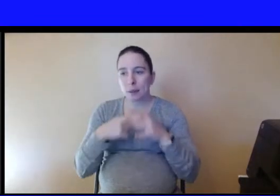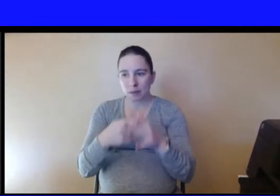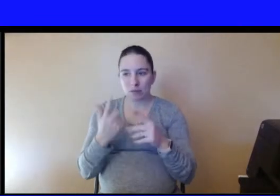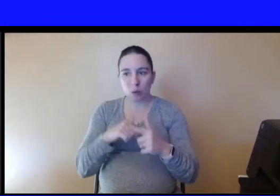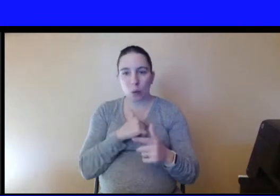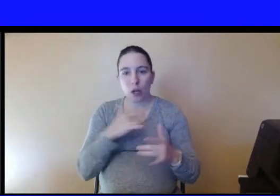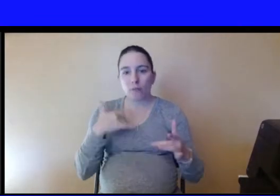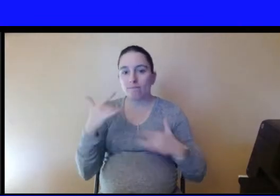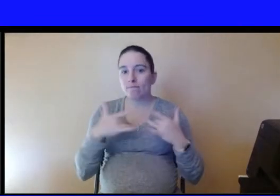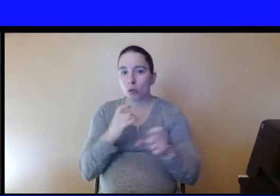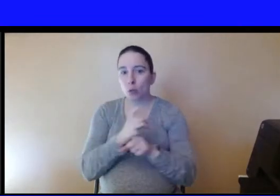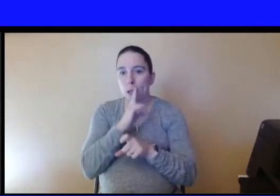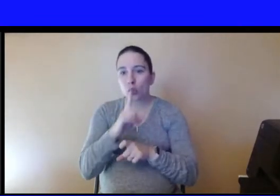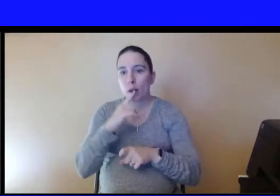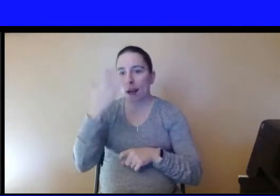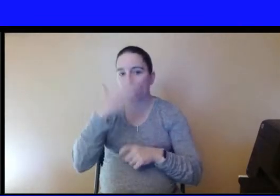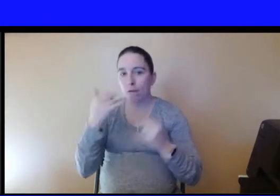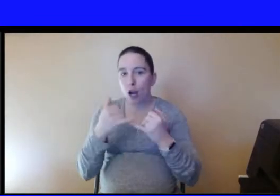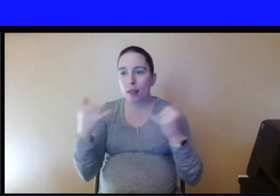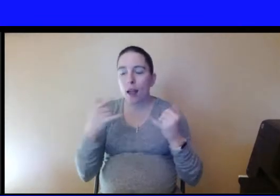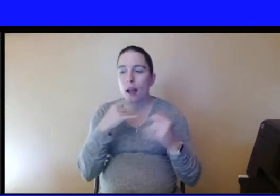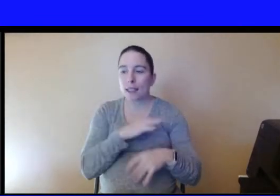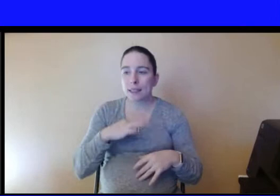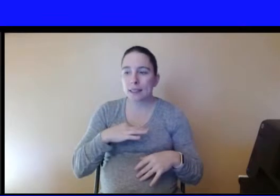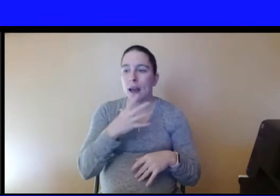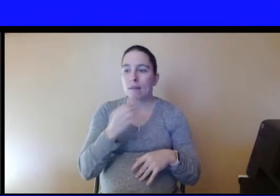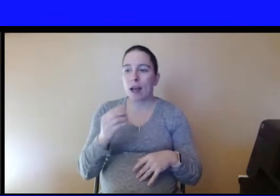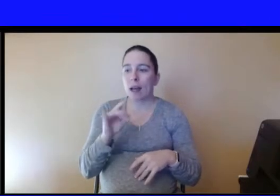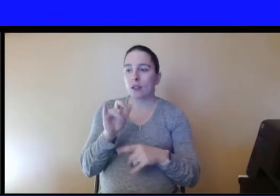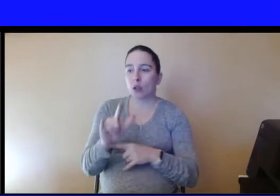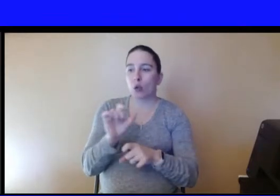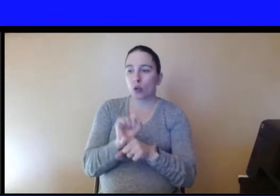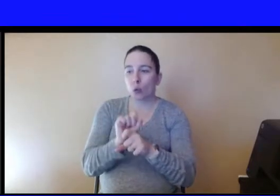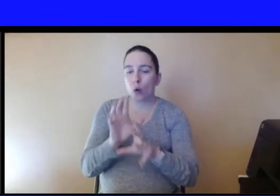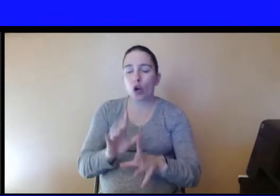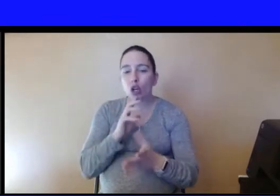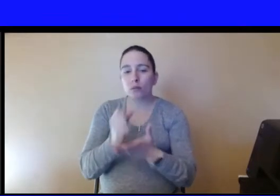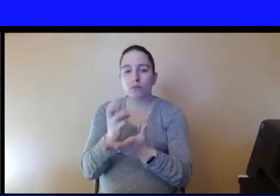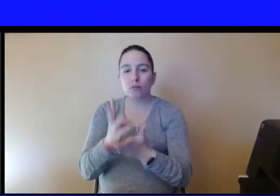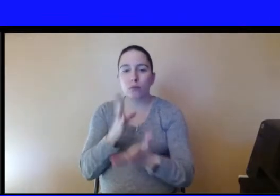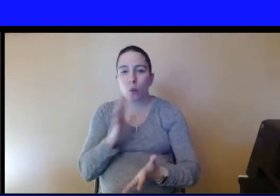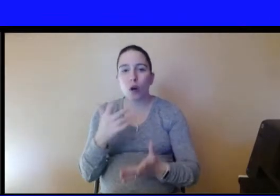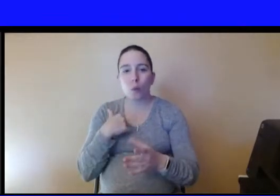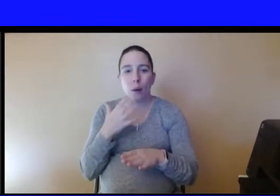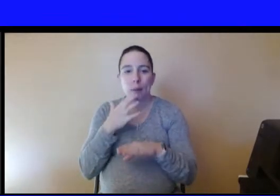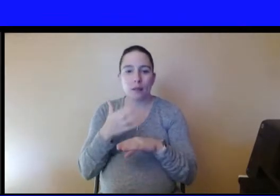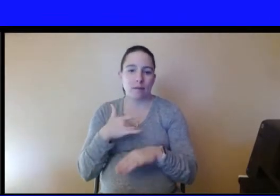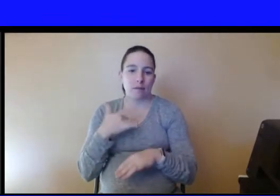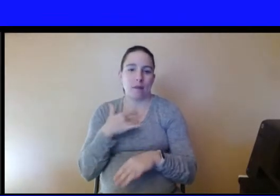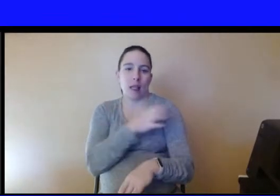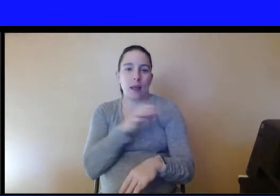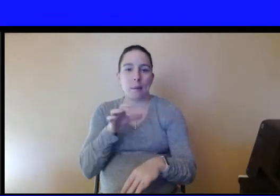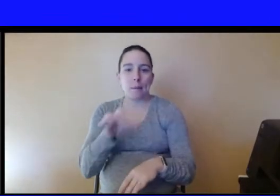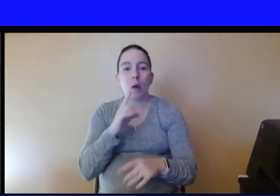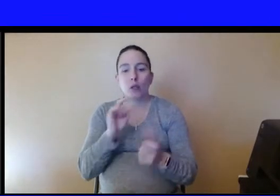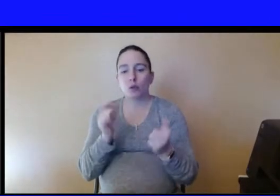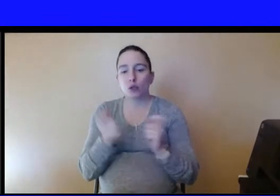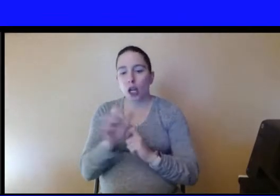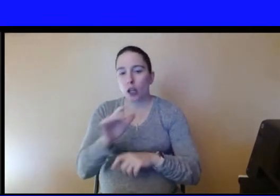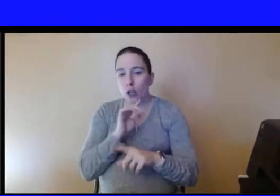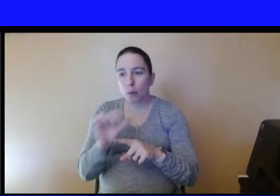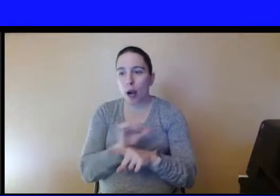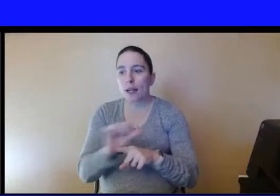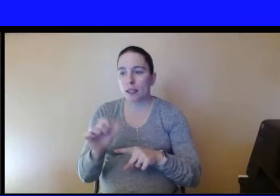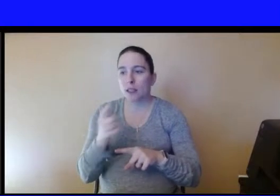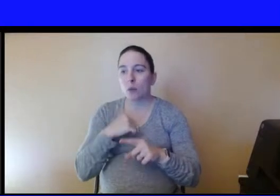staff recognition, wellness, professional training and development, equity and access, and social work student affairs. Within our care experience